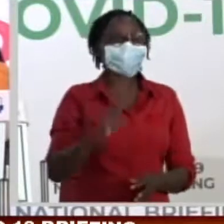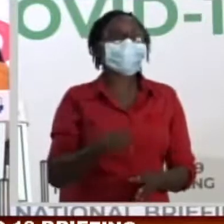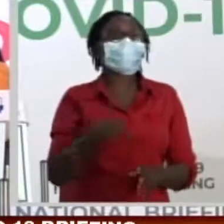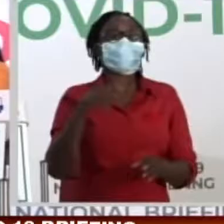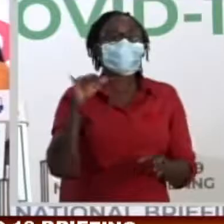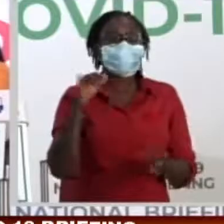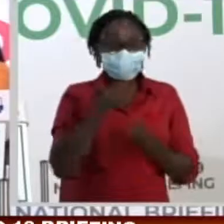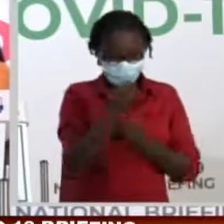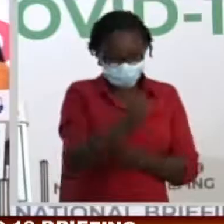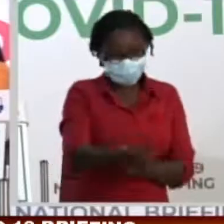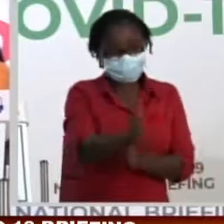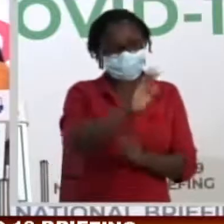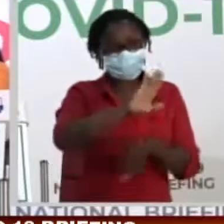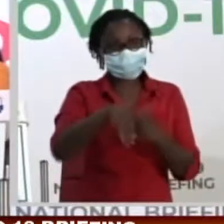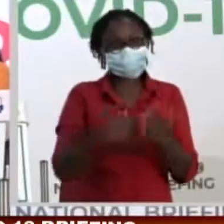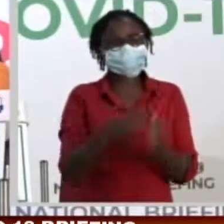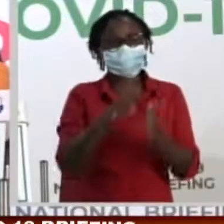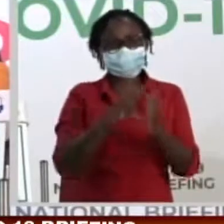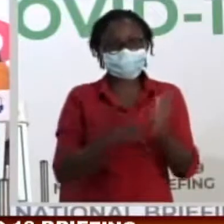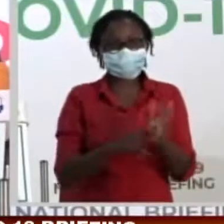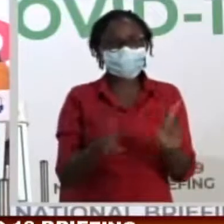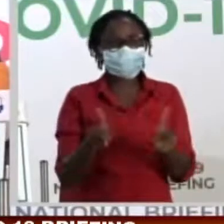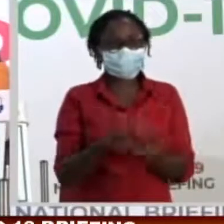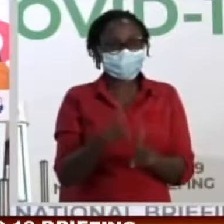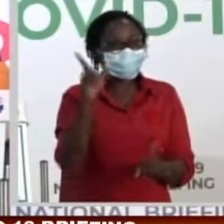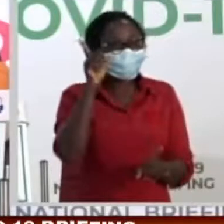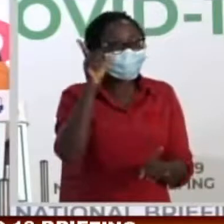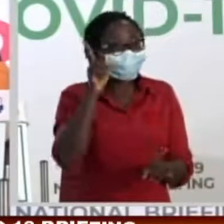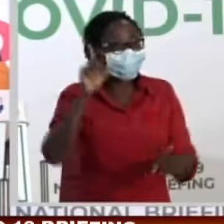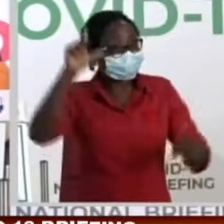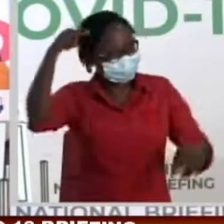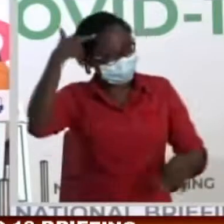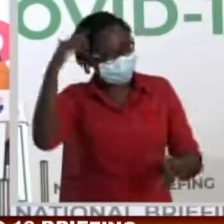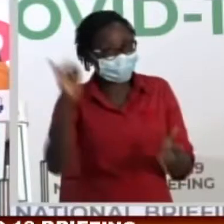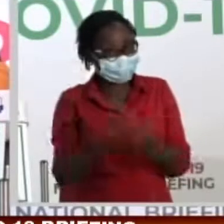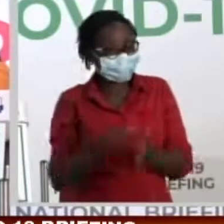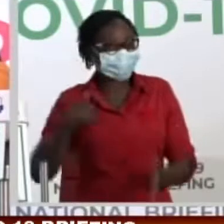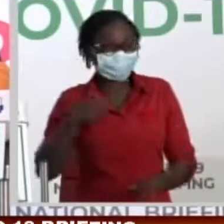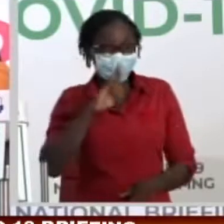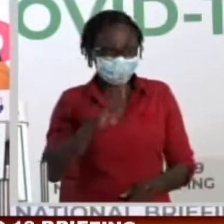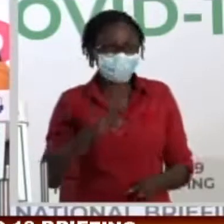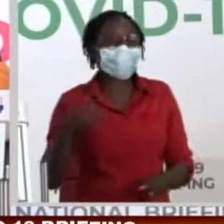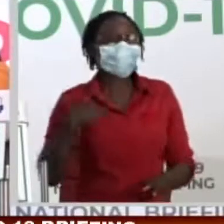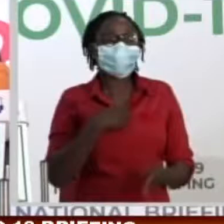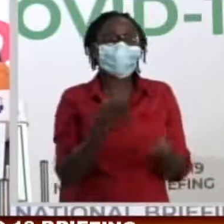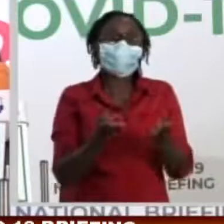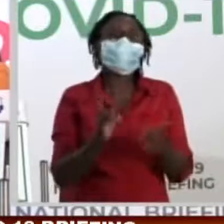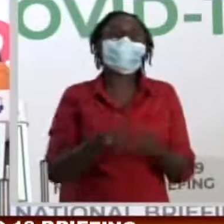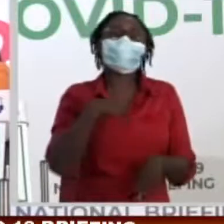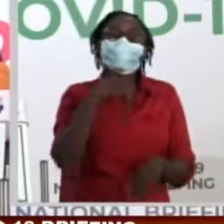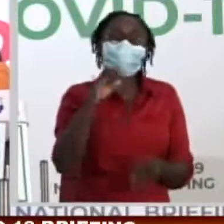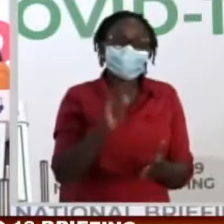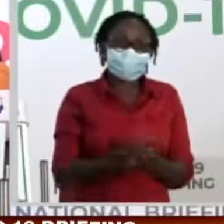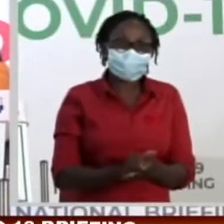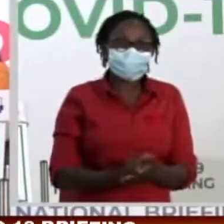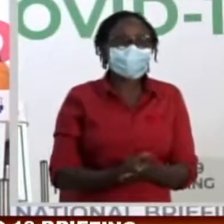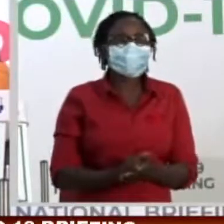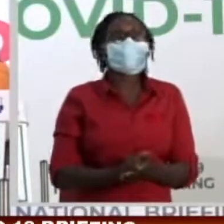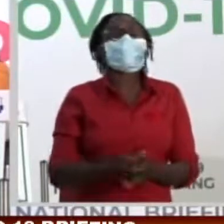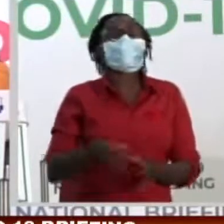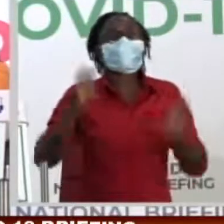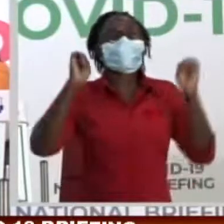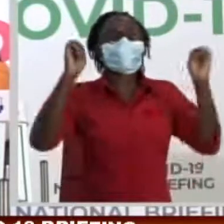institutions. As a listening government, we wish to state that education is topmost on the priority